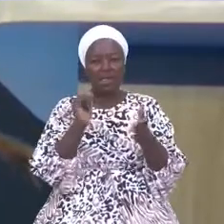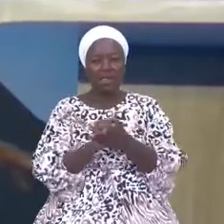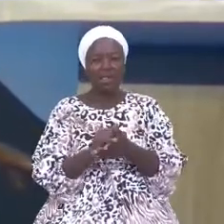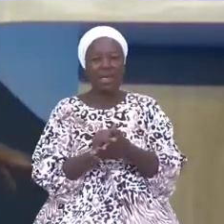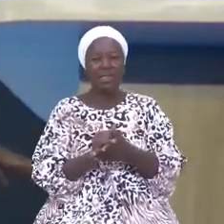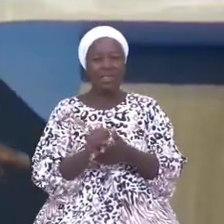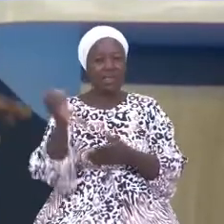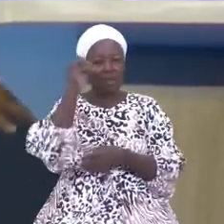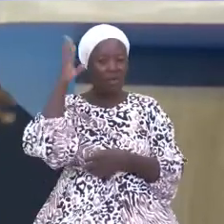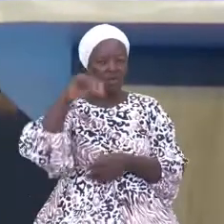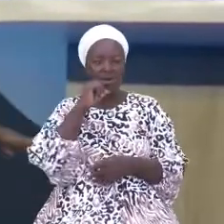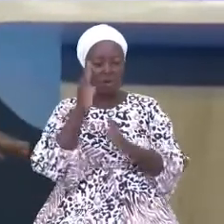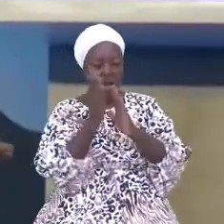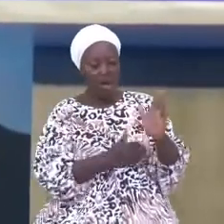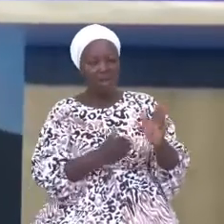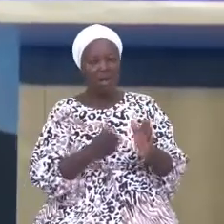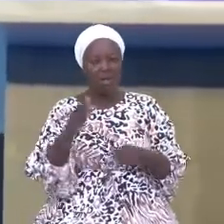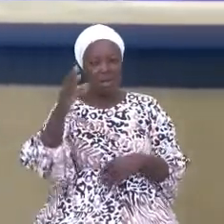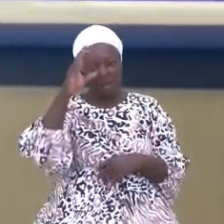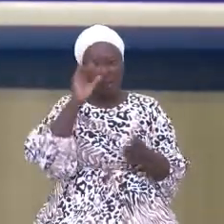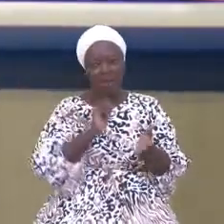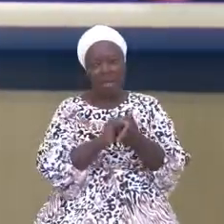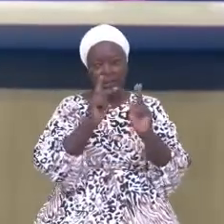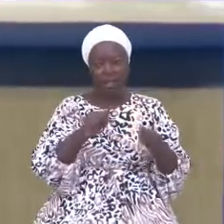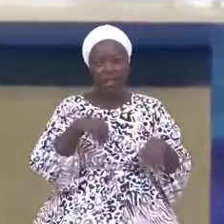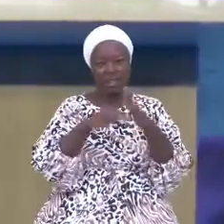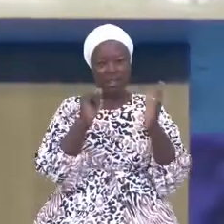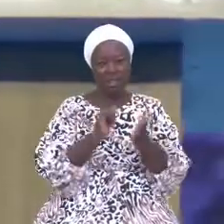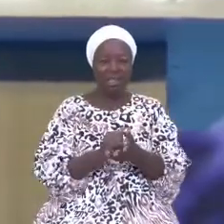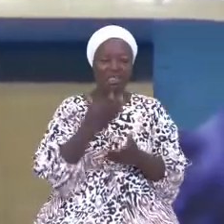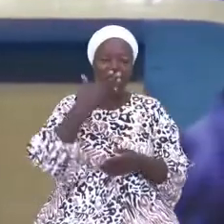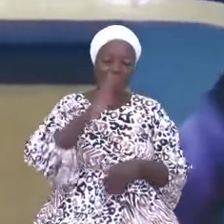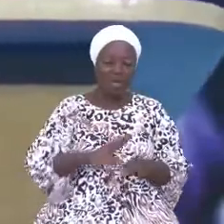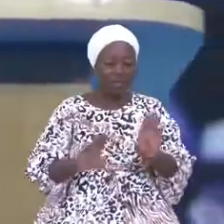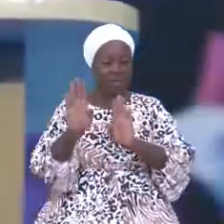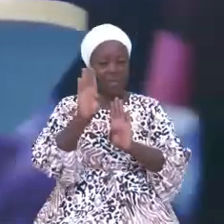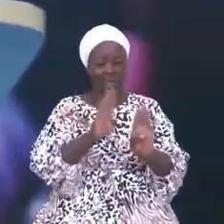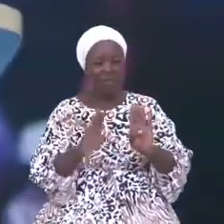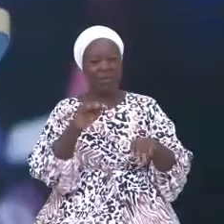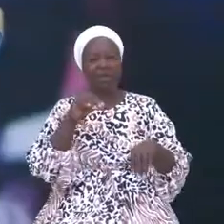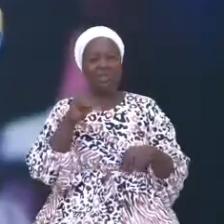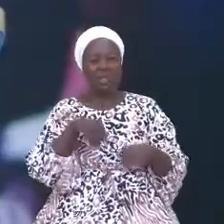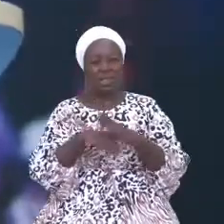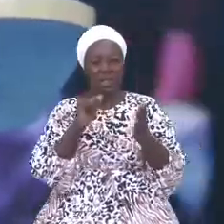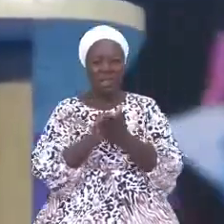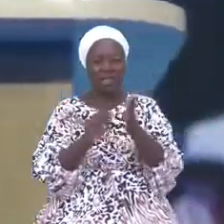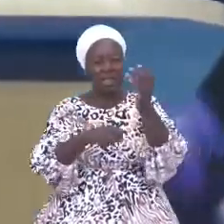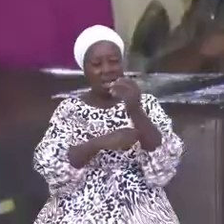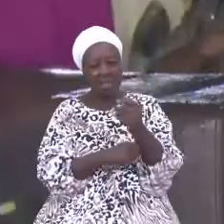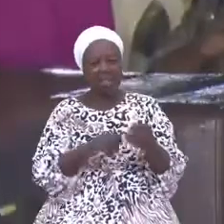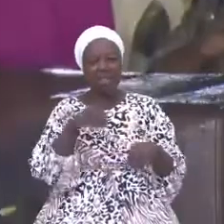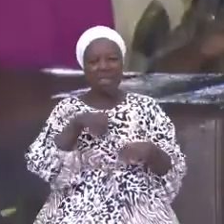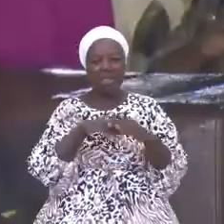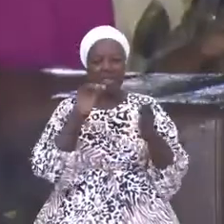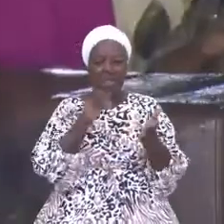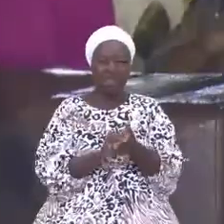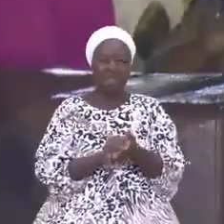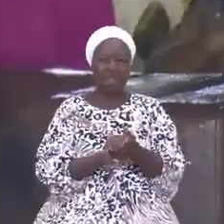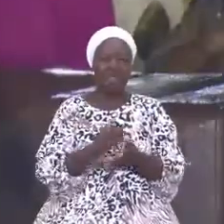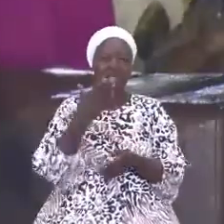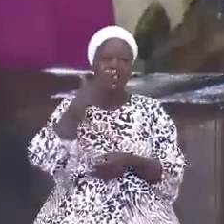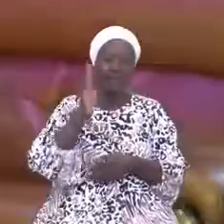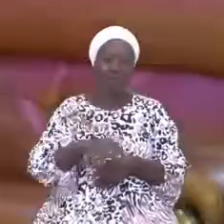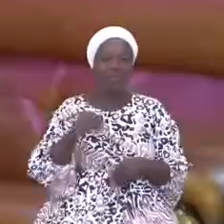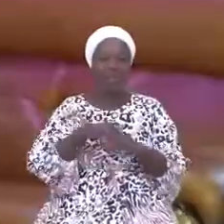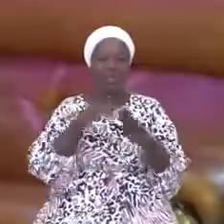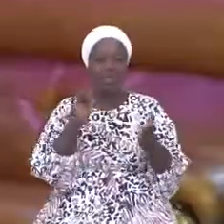him in that addiction, in that bad behavior, in that carnality, in that